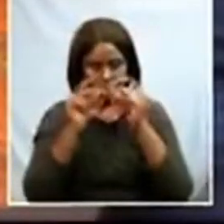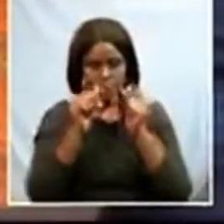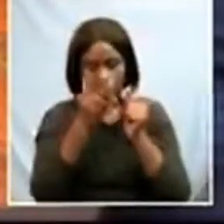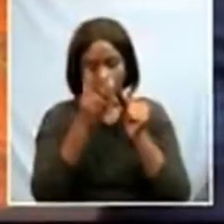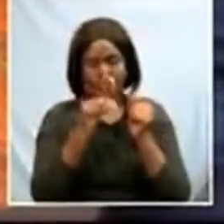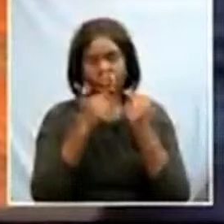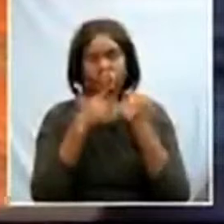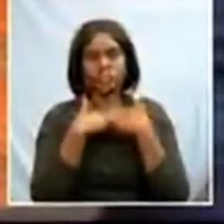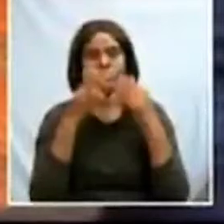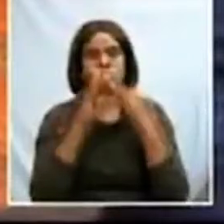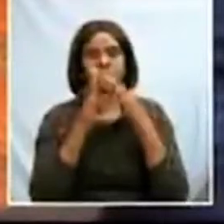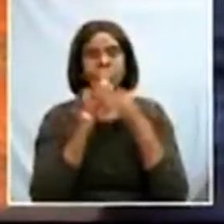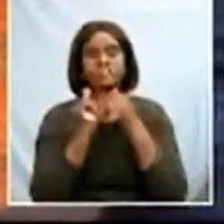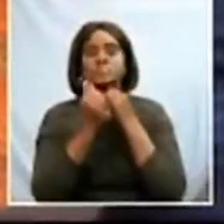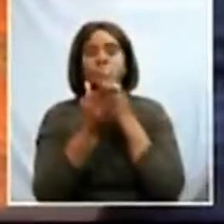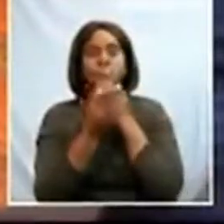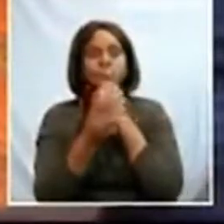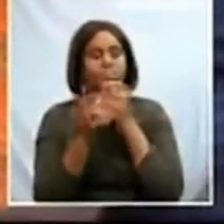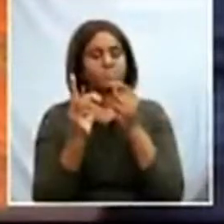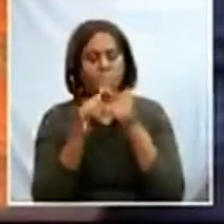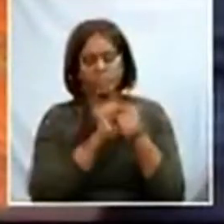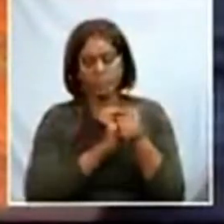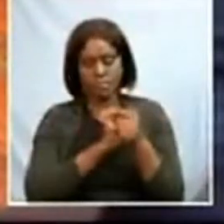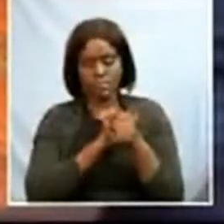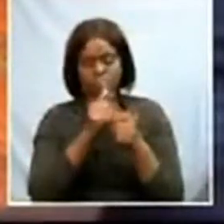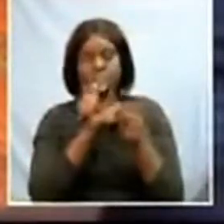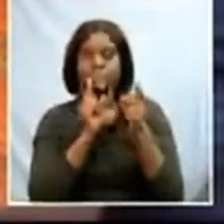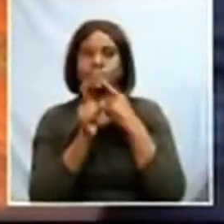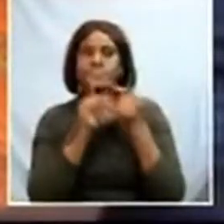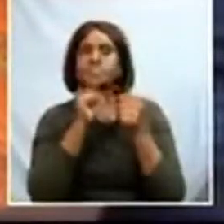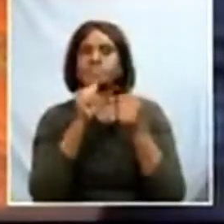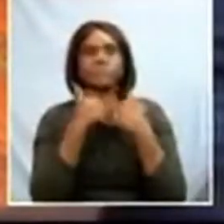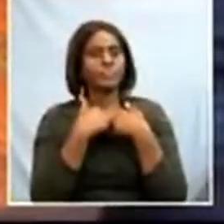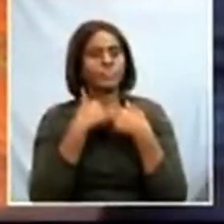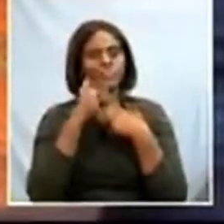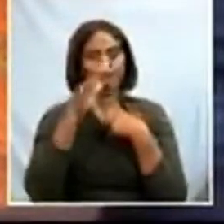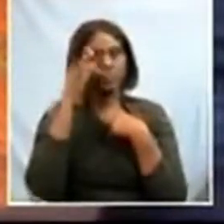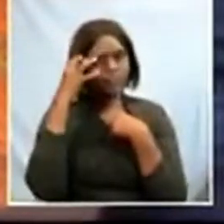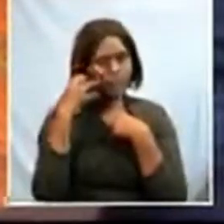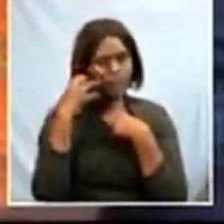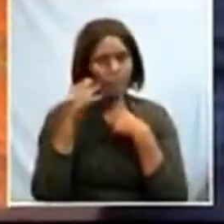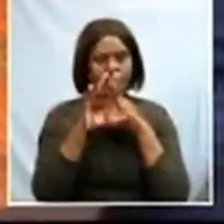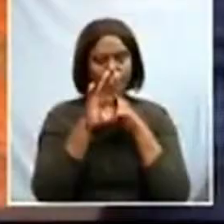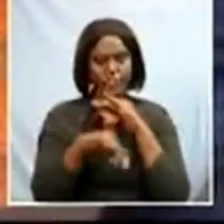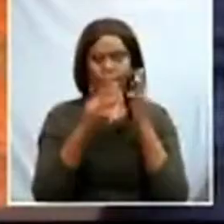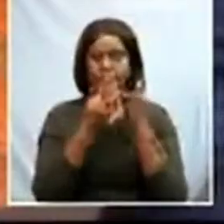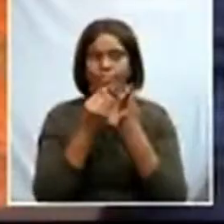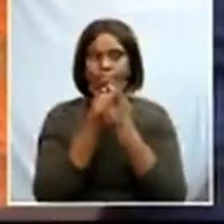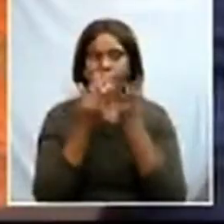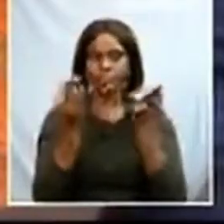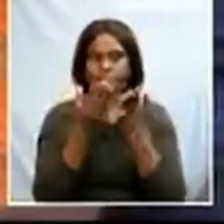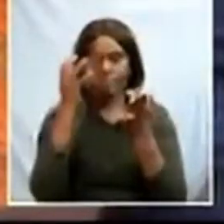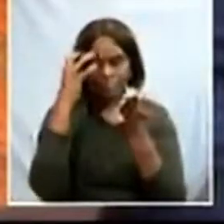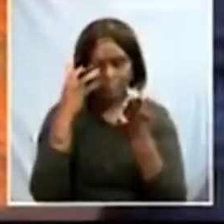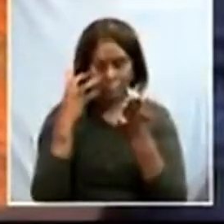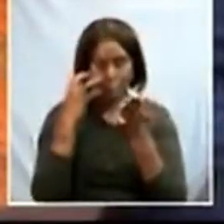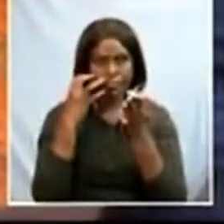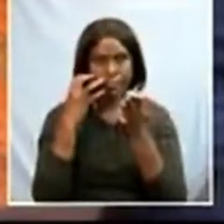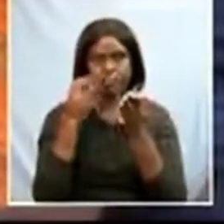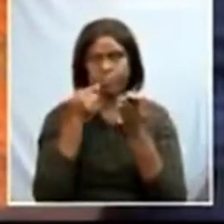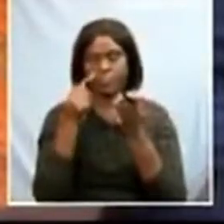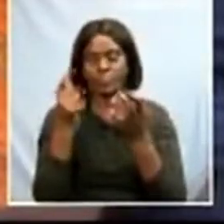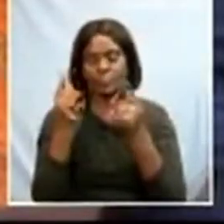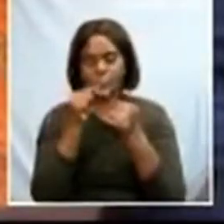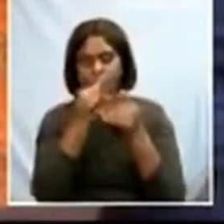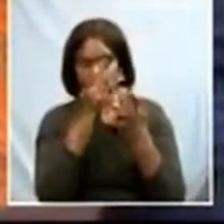we had a meeting with them, but unfortunately they said they didn't have their officers in under accounts office. So they said